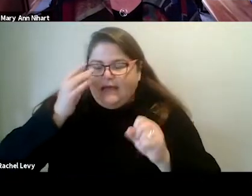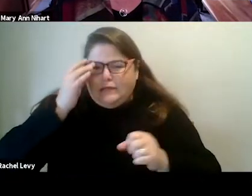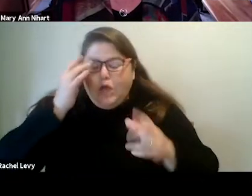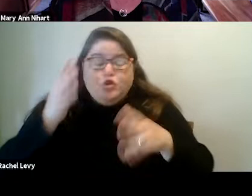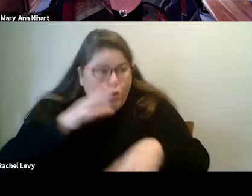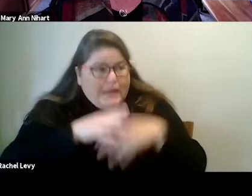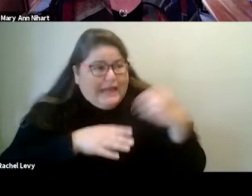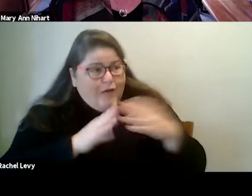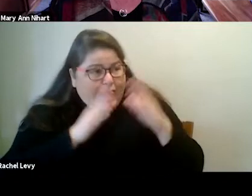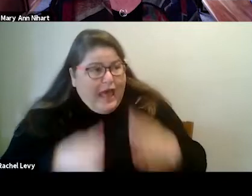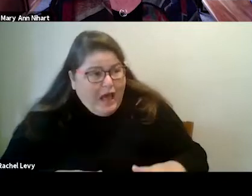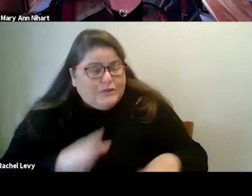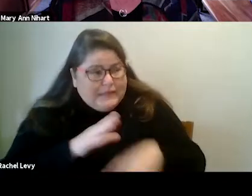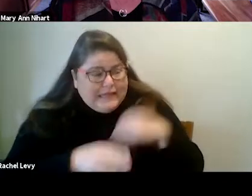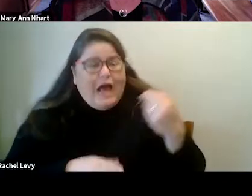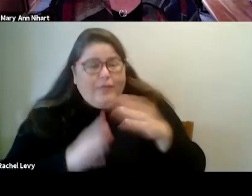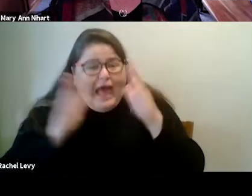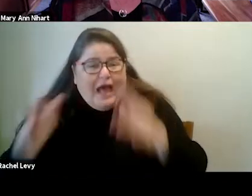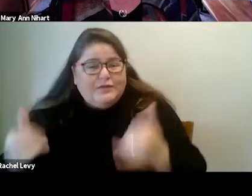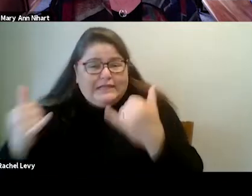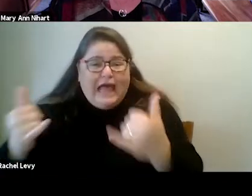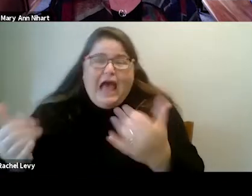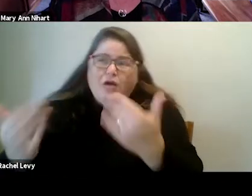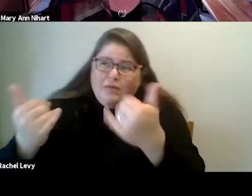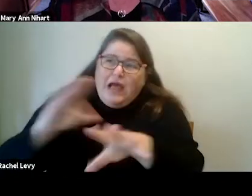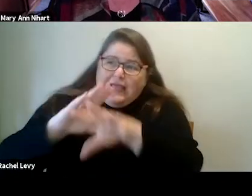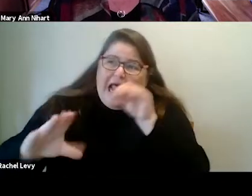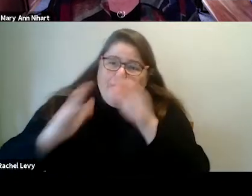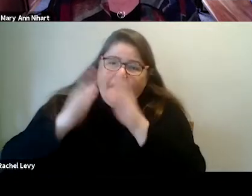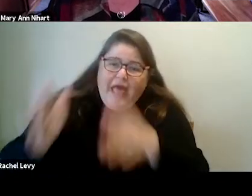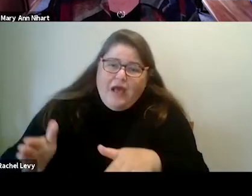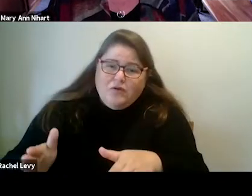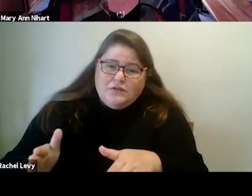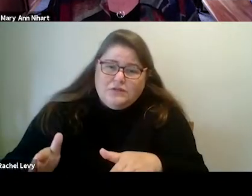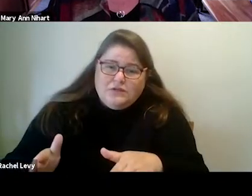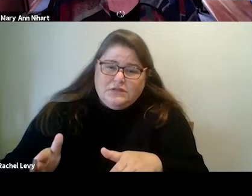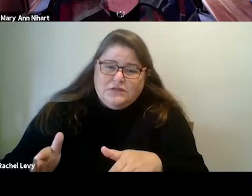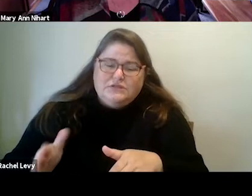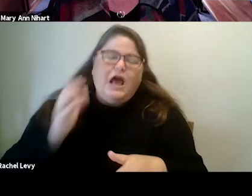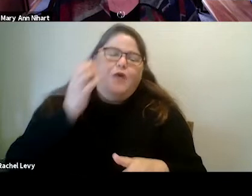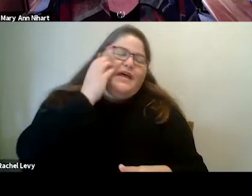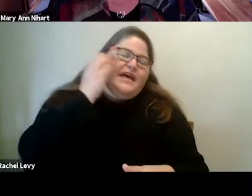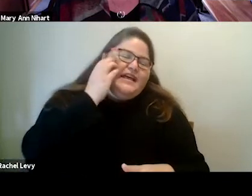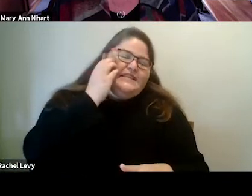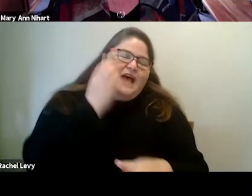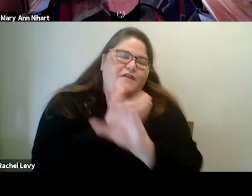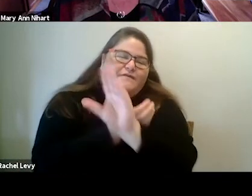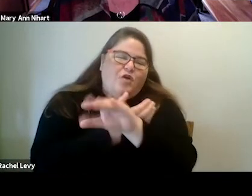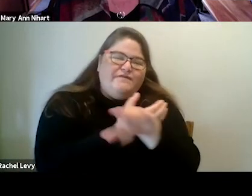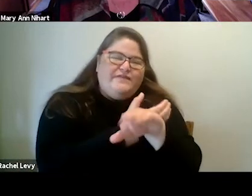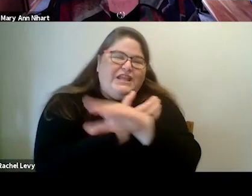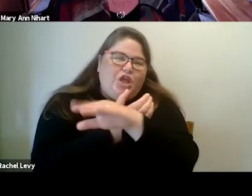house, though. Get out of the house, Harold. In the back of the head. Cell phone video, so it has some errors.